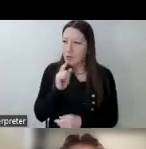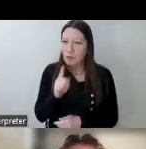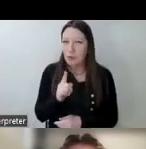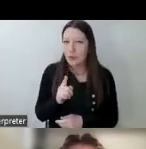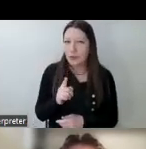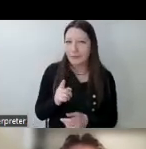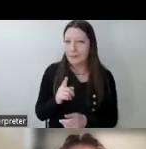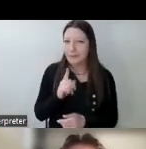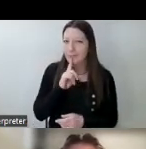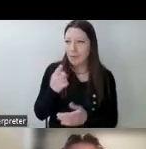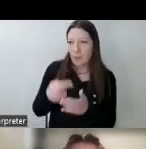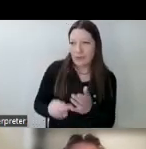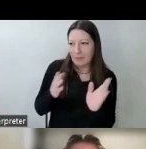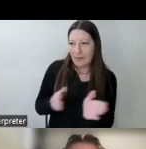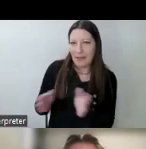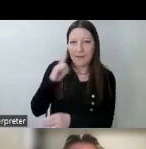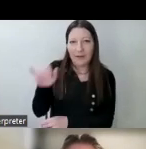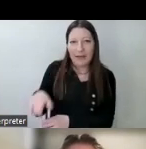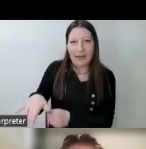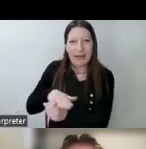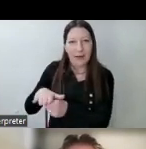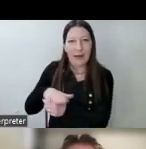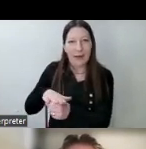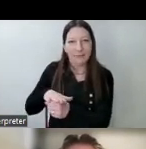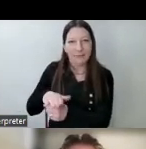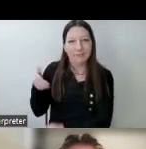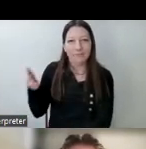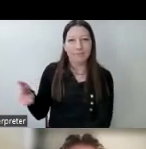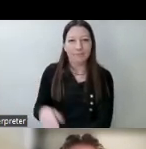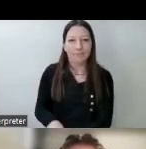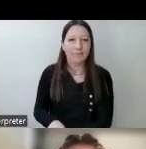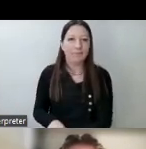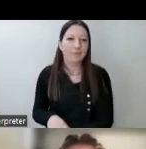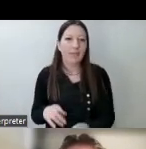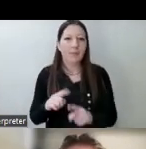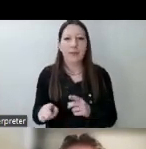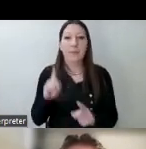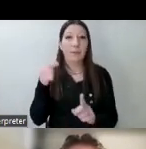currently planned for the property. But for both of these spaces, currently nothing has been built